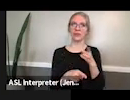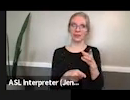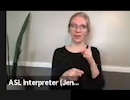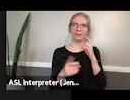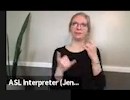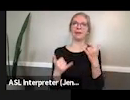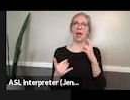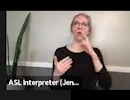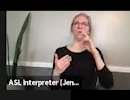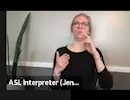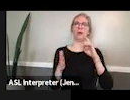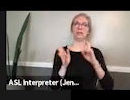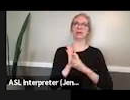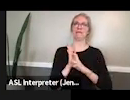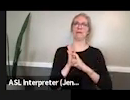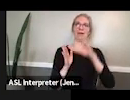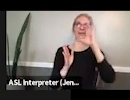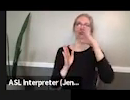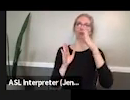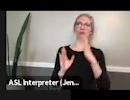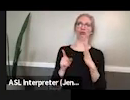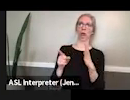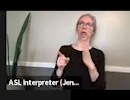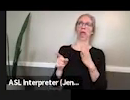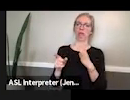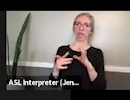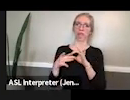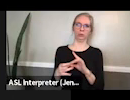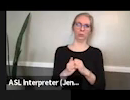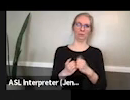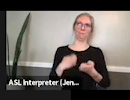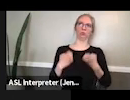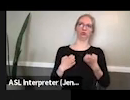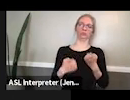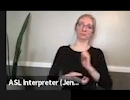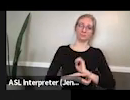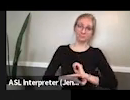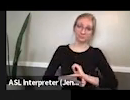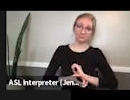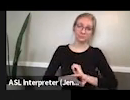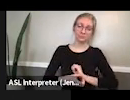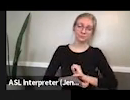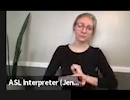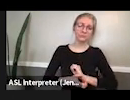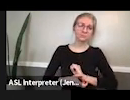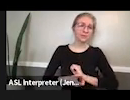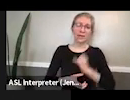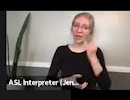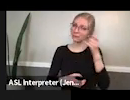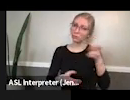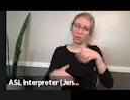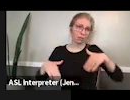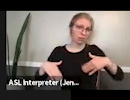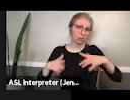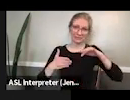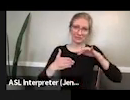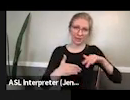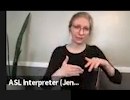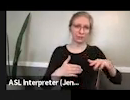all right? And I think this helps explain, if you haven't studied the birth to one